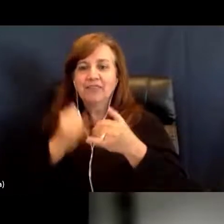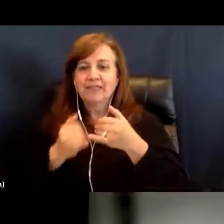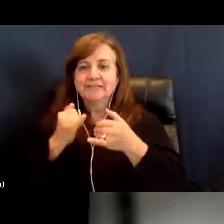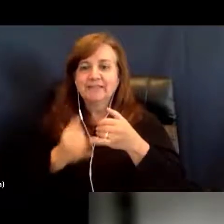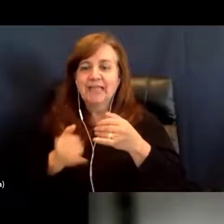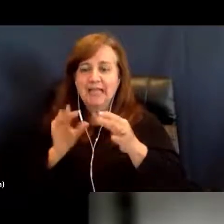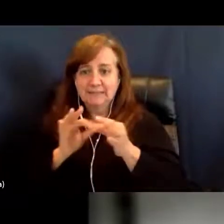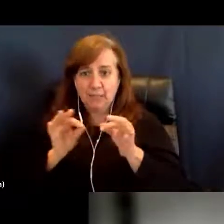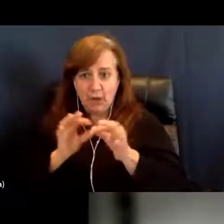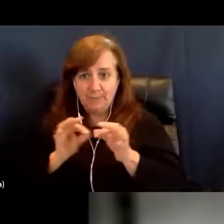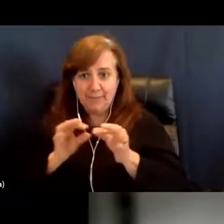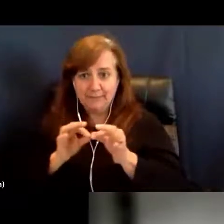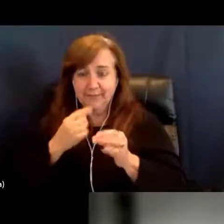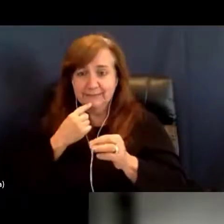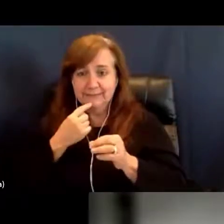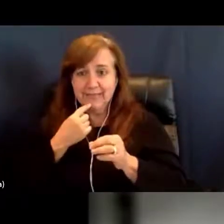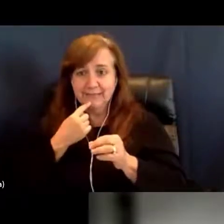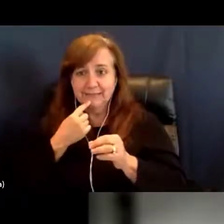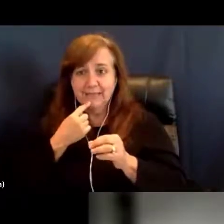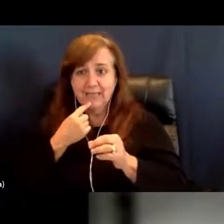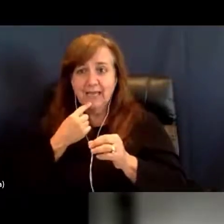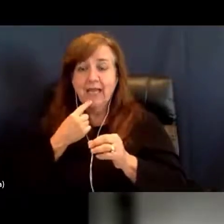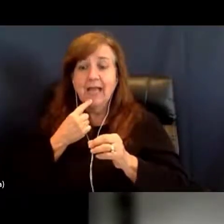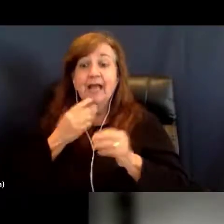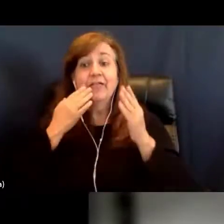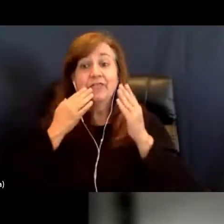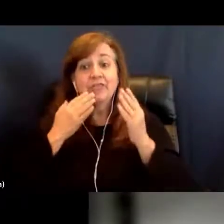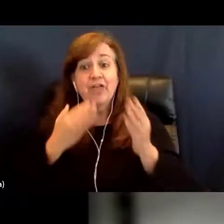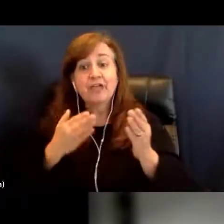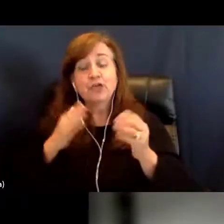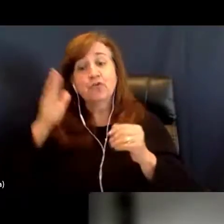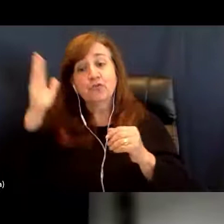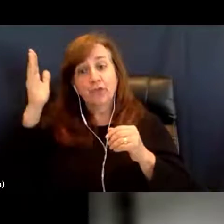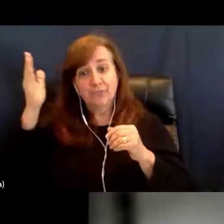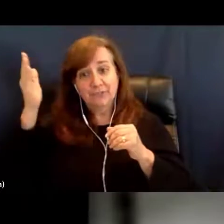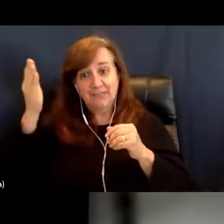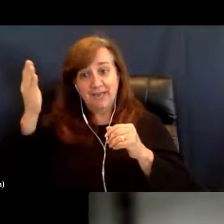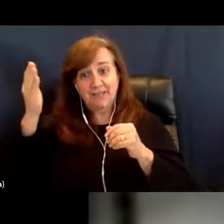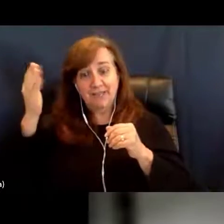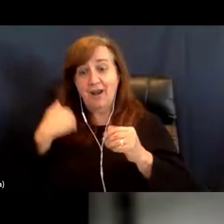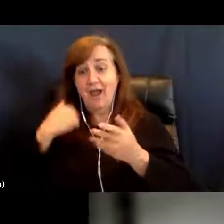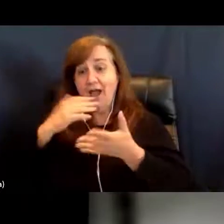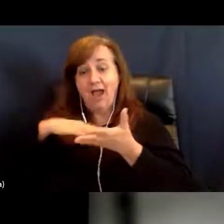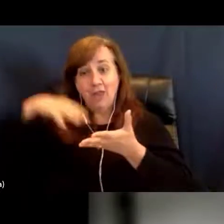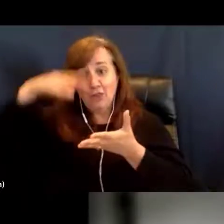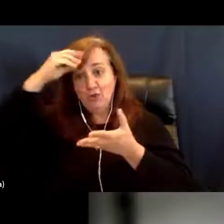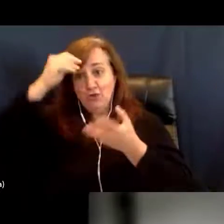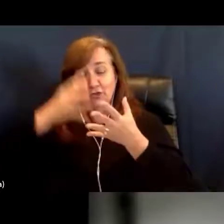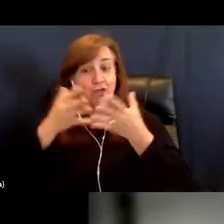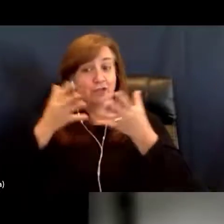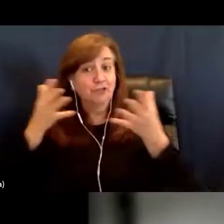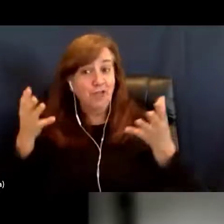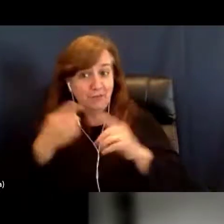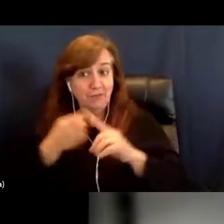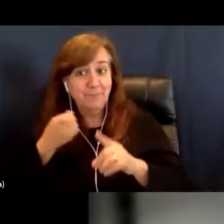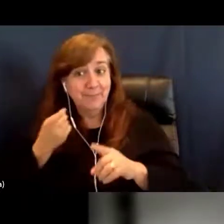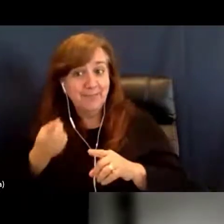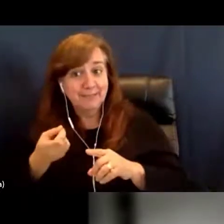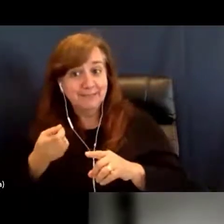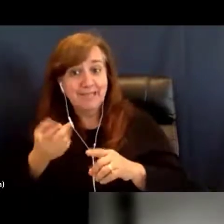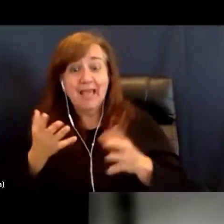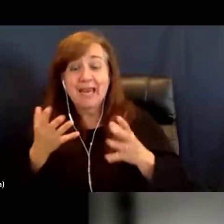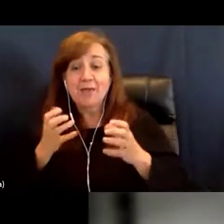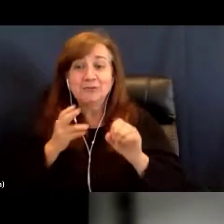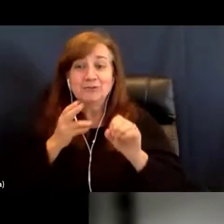comment, which says, thank you for the presentation. I learned quite a bit from this, and I want to join